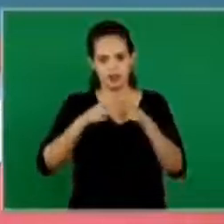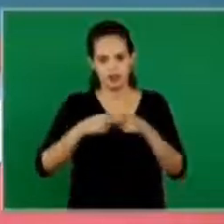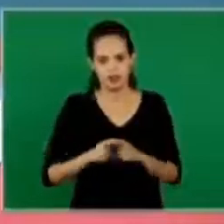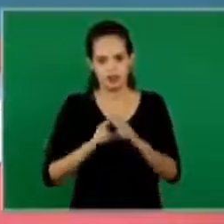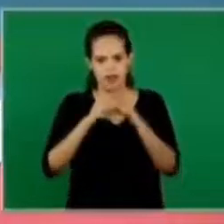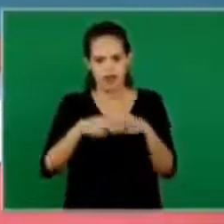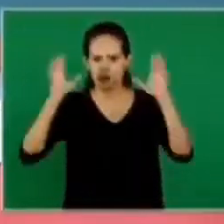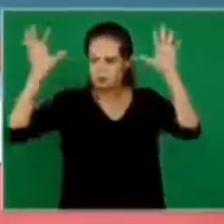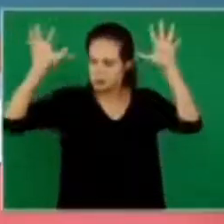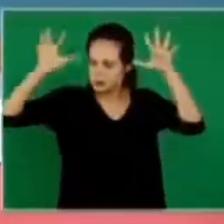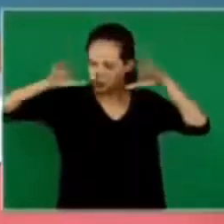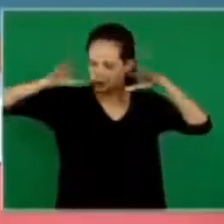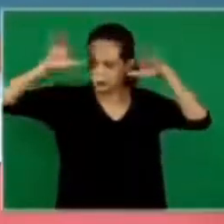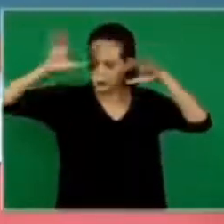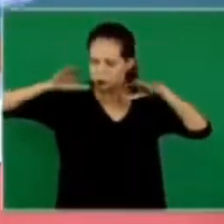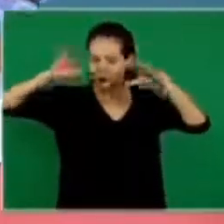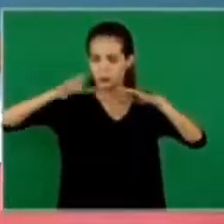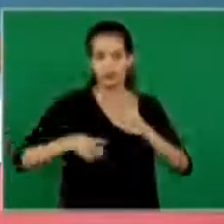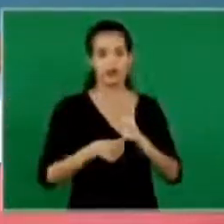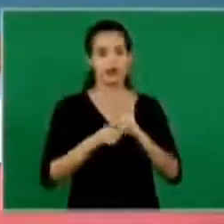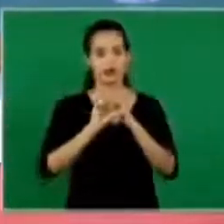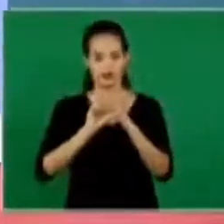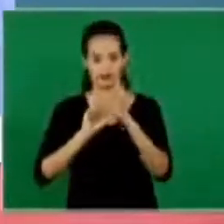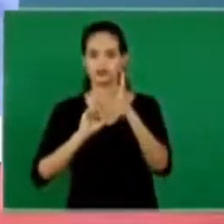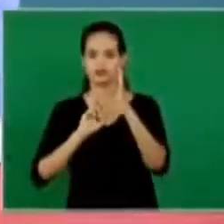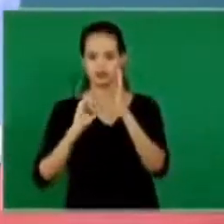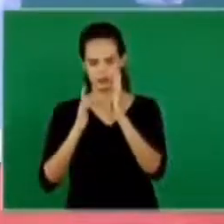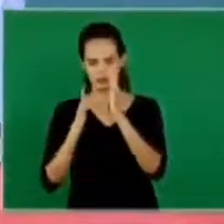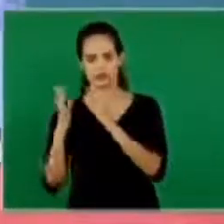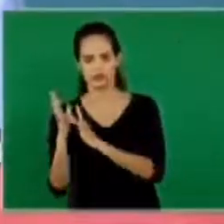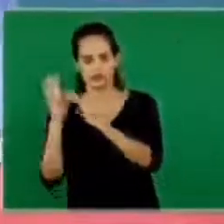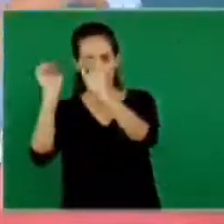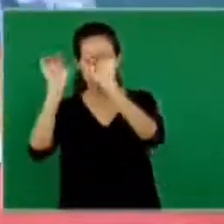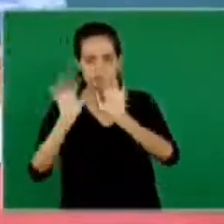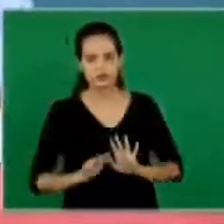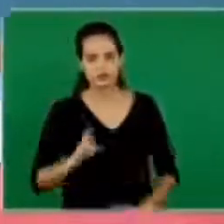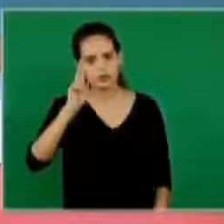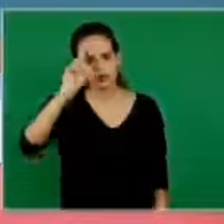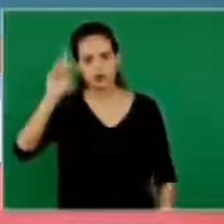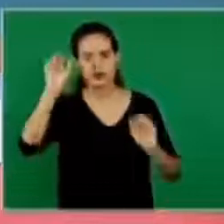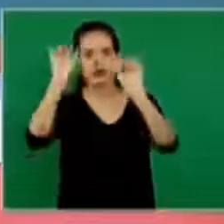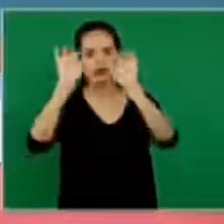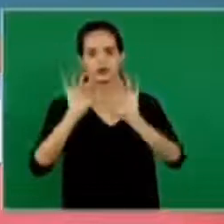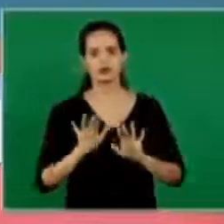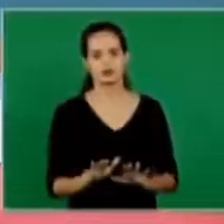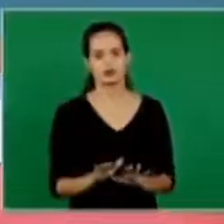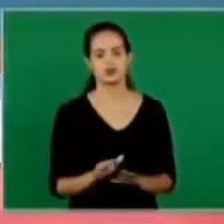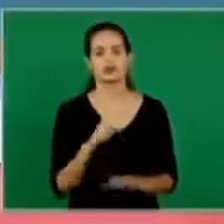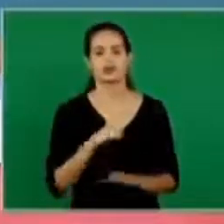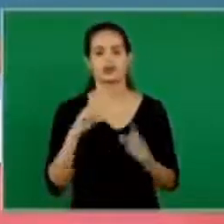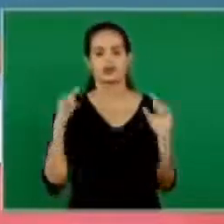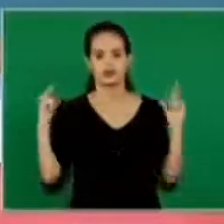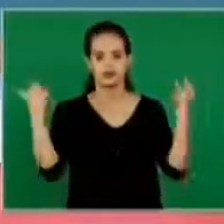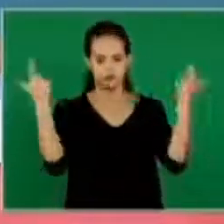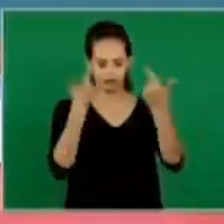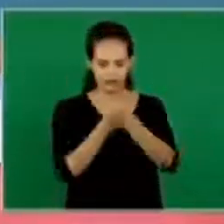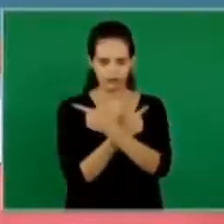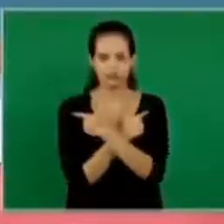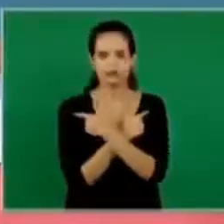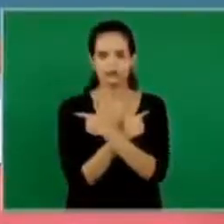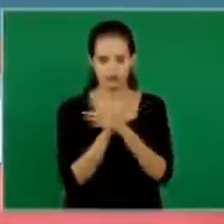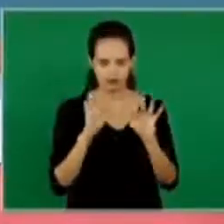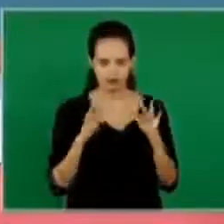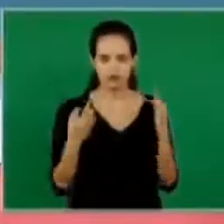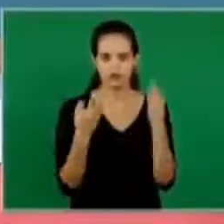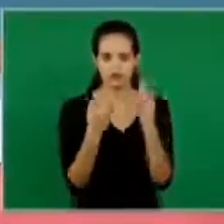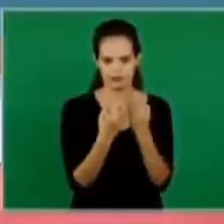and his families were taken away. See, Sodom and Gomorrah, but before Lot and his families were